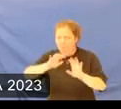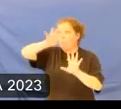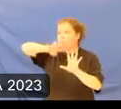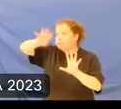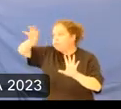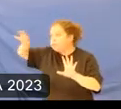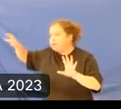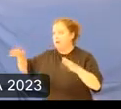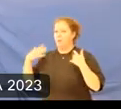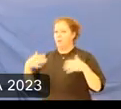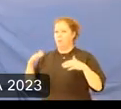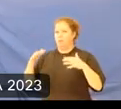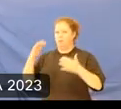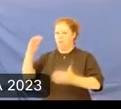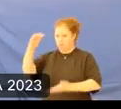So,